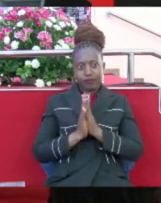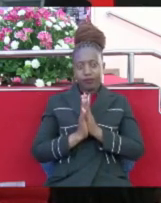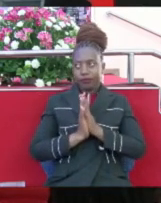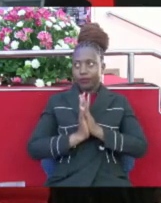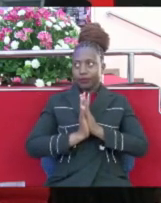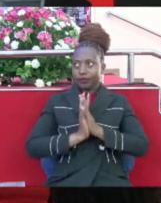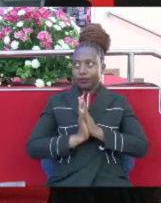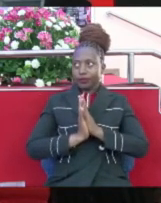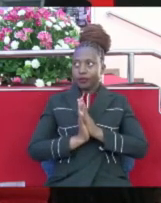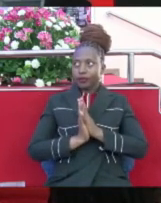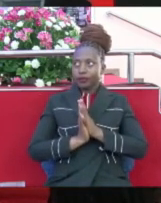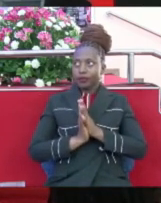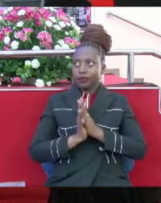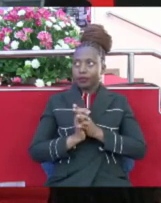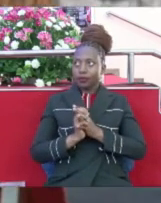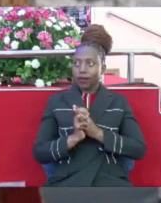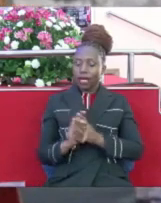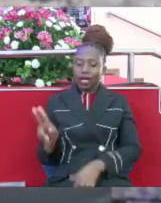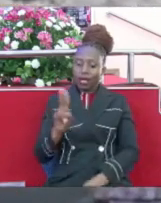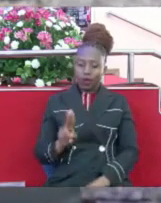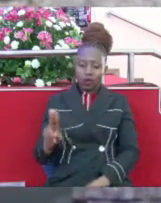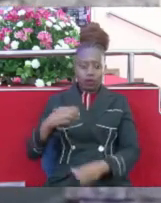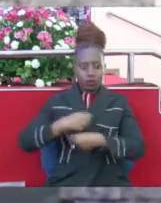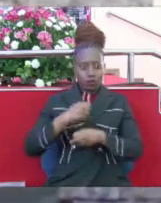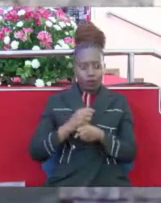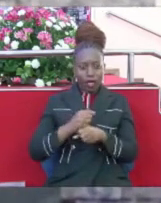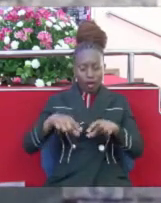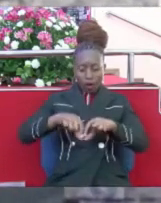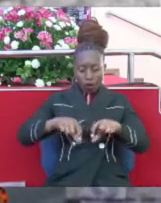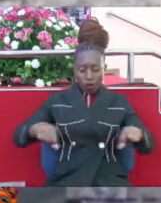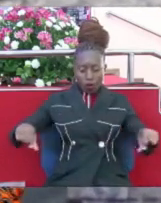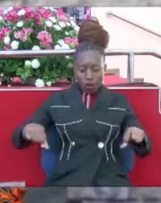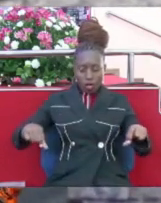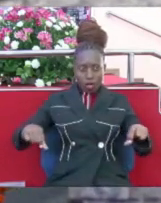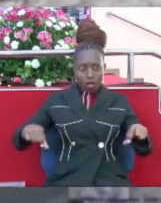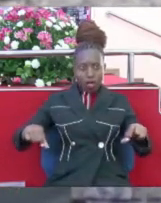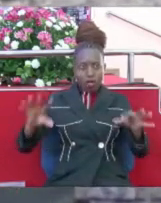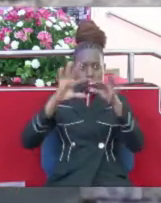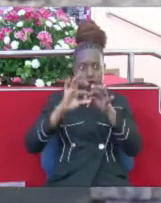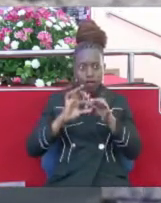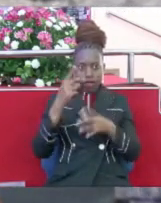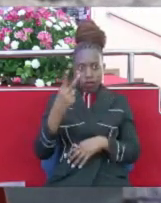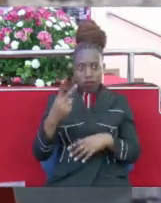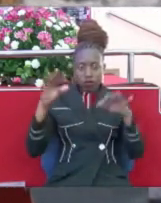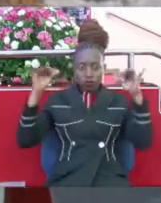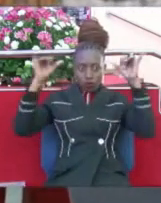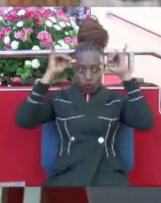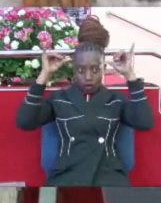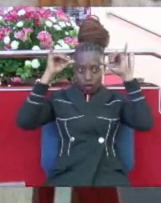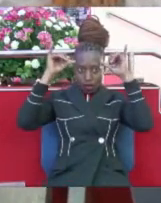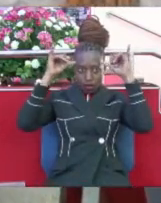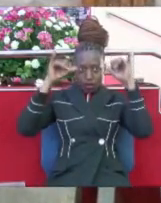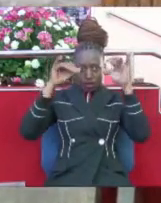wooden or made by wood. Na walikuwa na chiba kupitia ng'ombe ambao waliunganishwa wawili kwa nira, na katikati kwa na jembe na sehemu yake moja ilikuwa